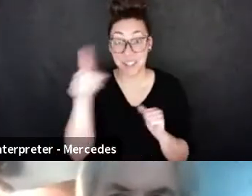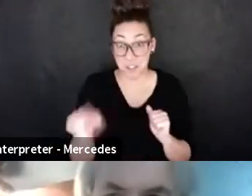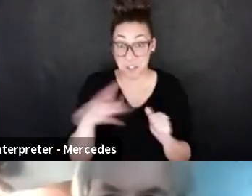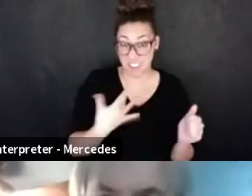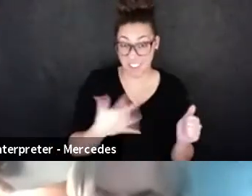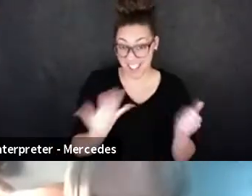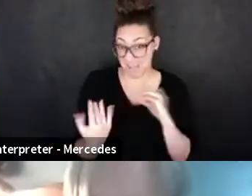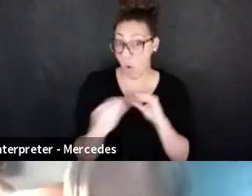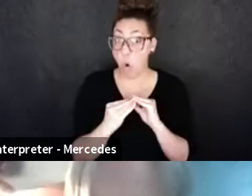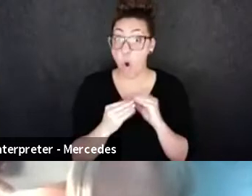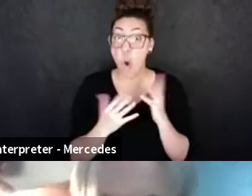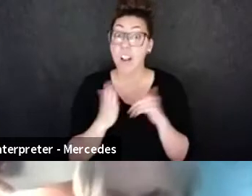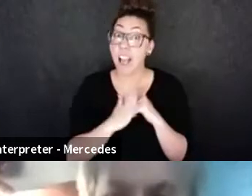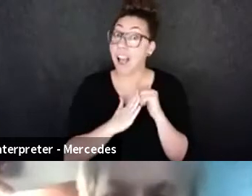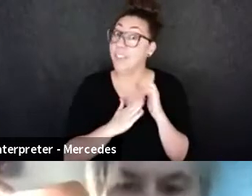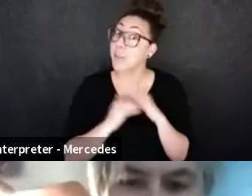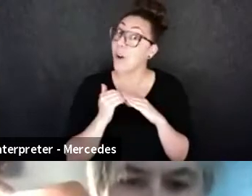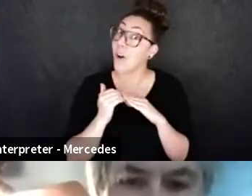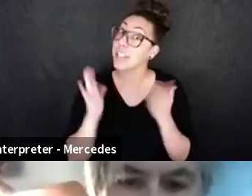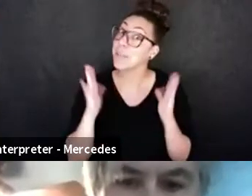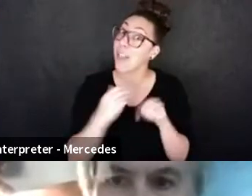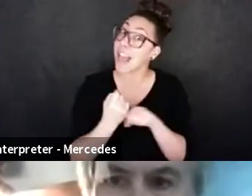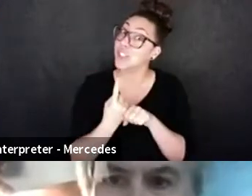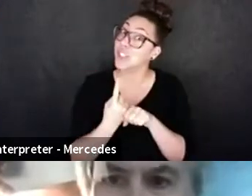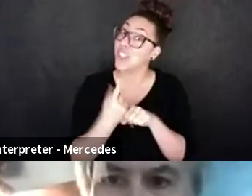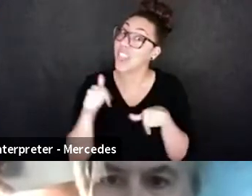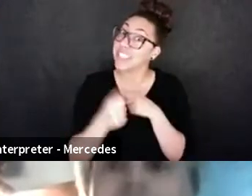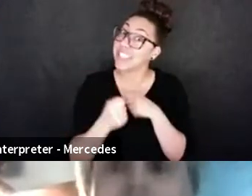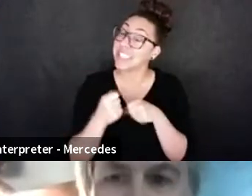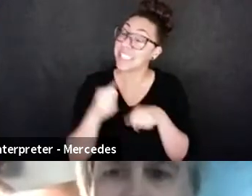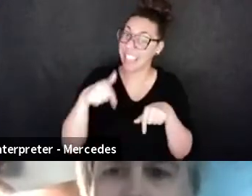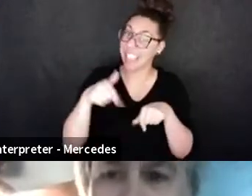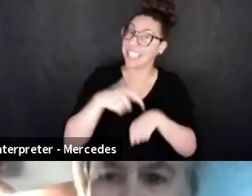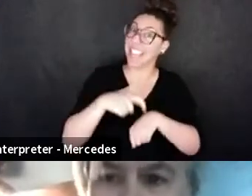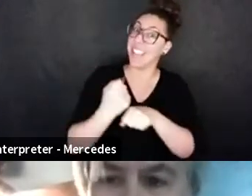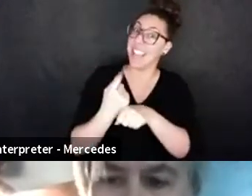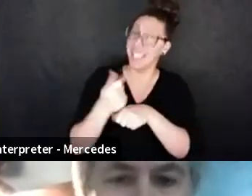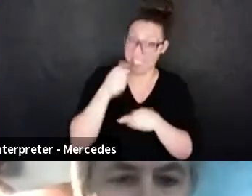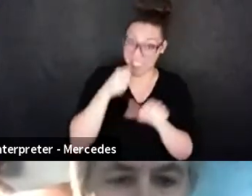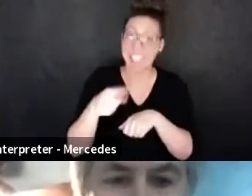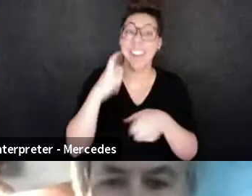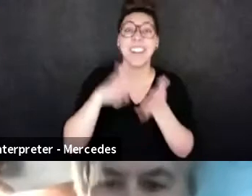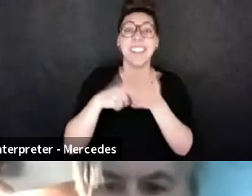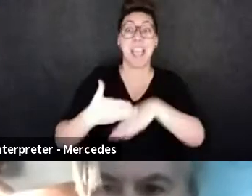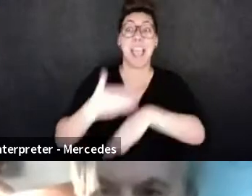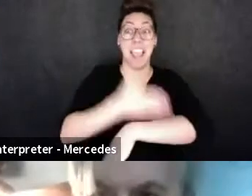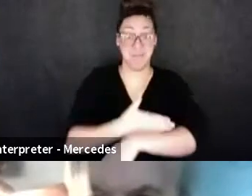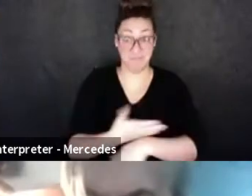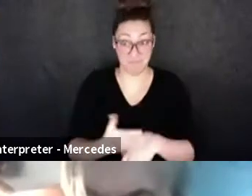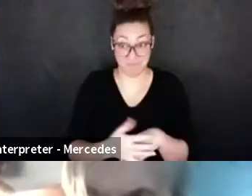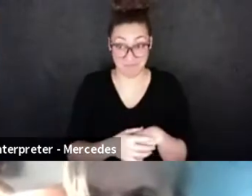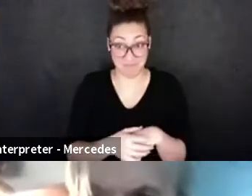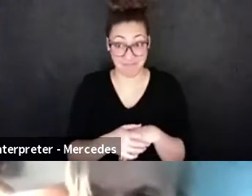little more comfortable than last year at this time? Do you notice an improvement? I